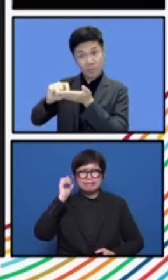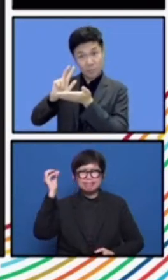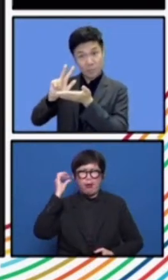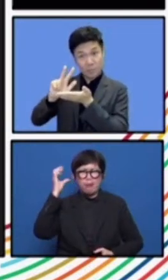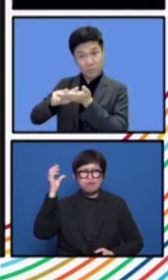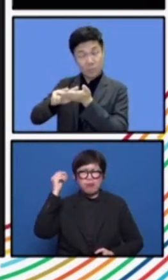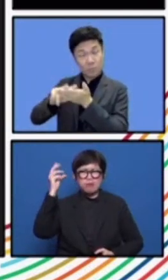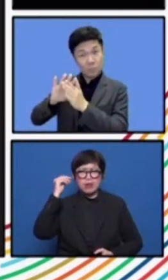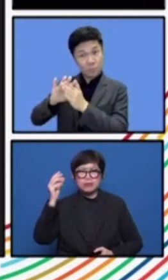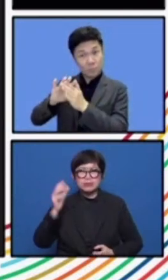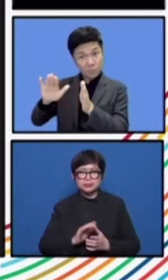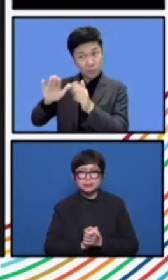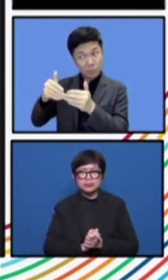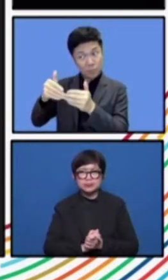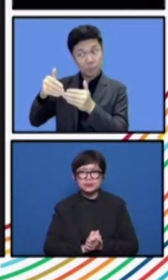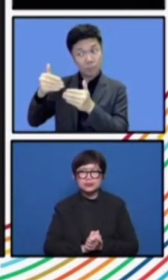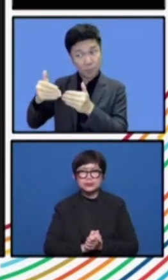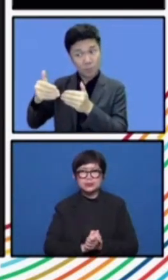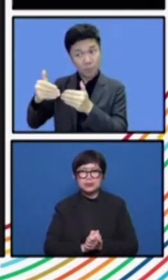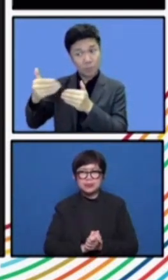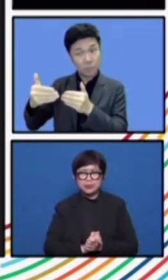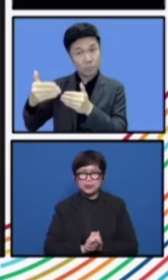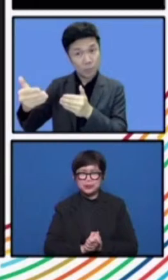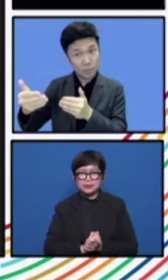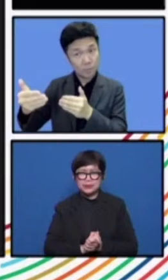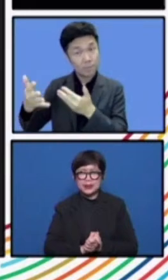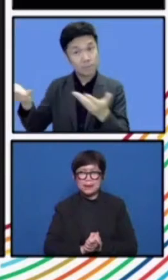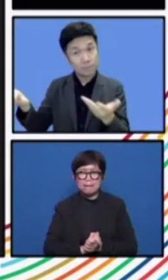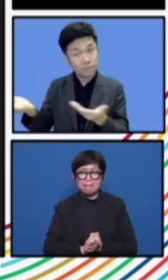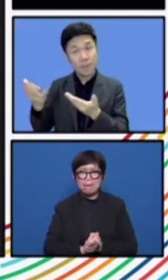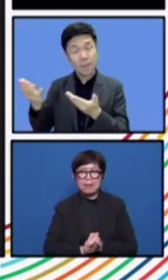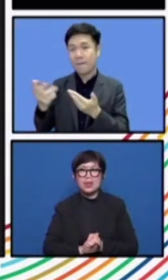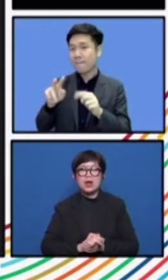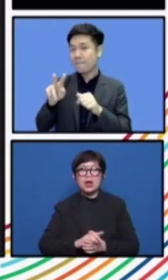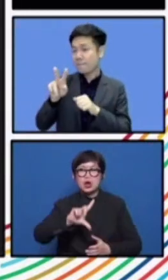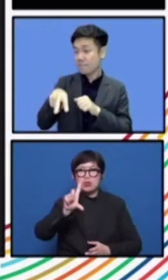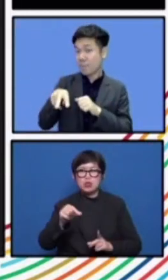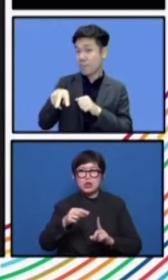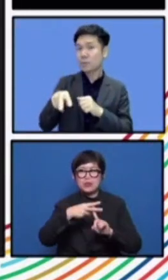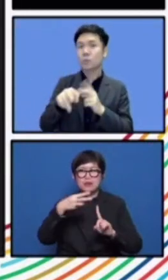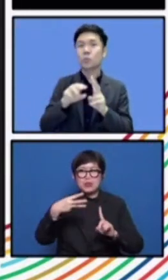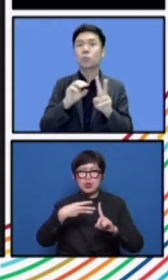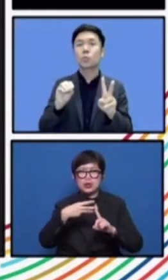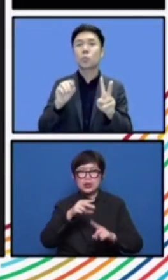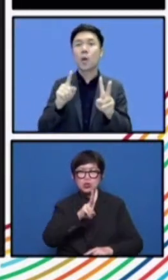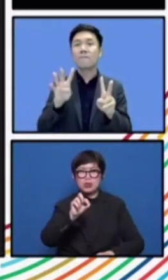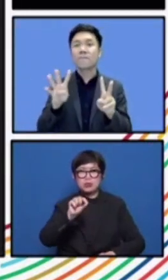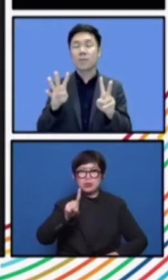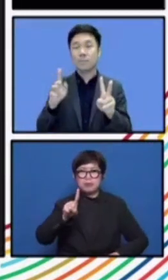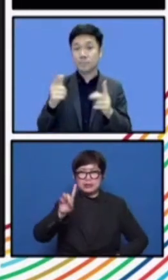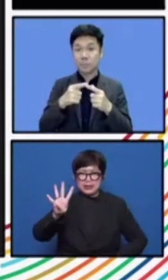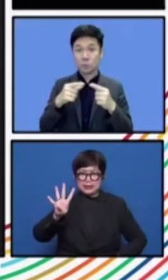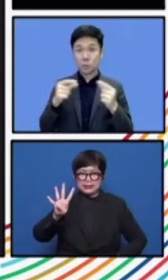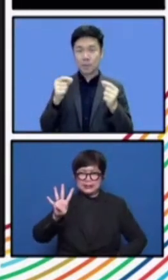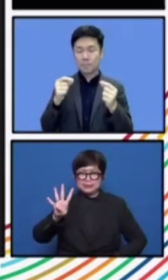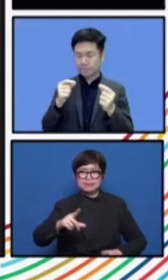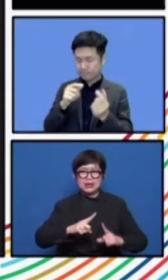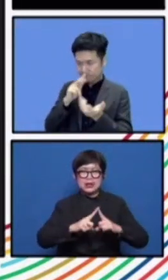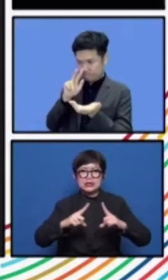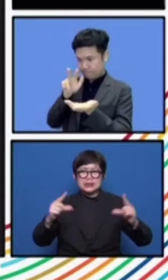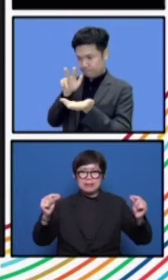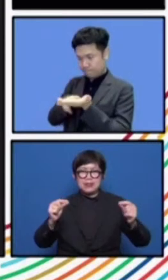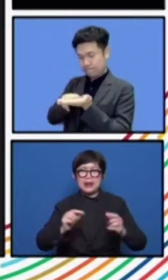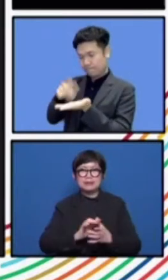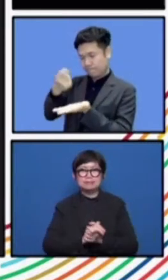necessary legal arrangement in February 2014 Japan Ratched by the convention Japan